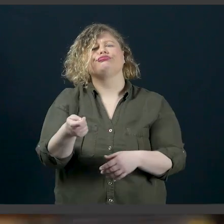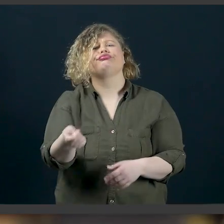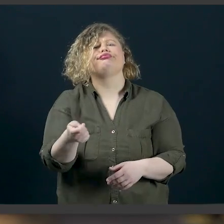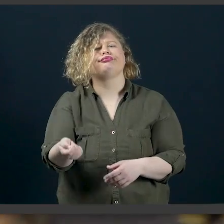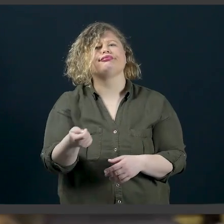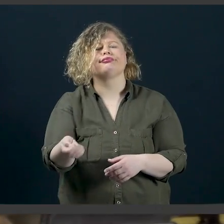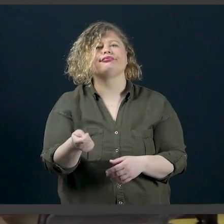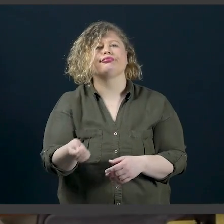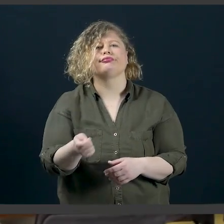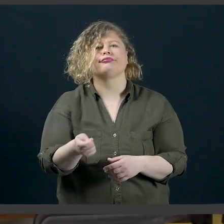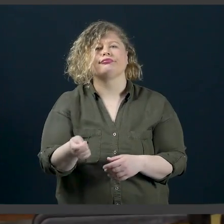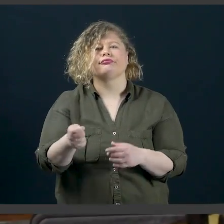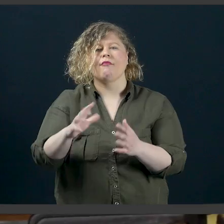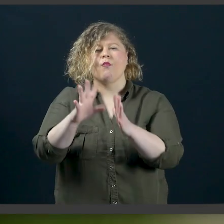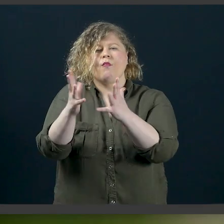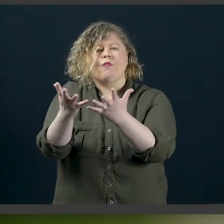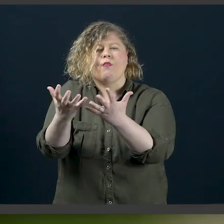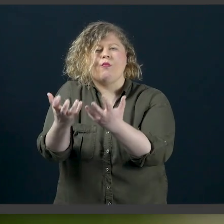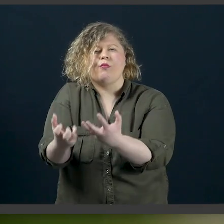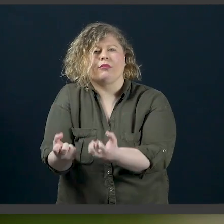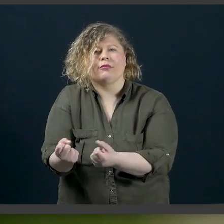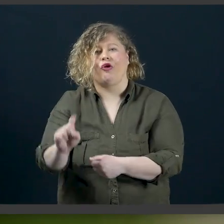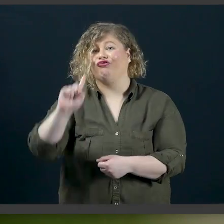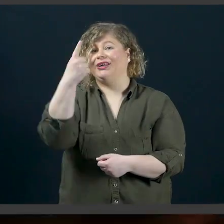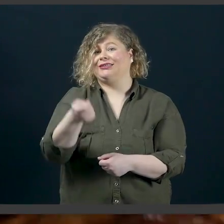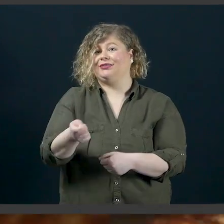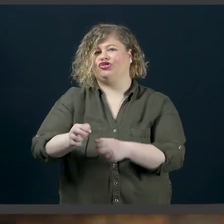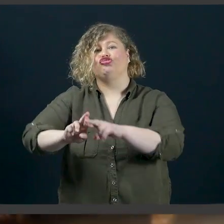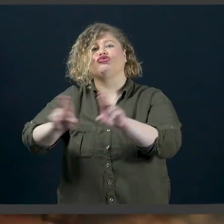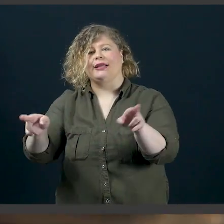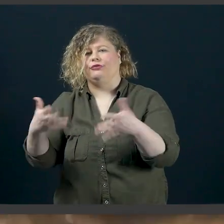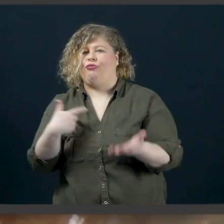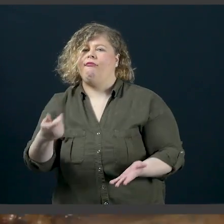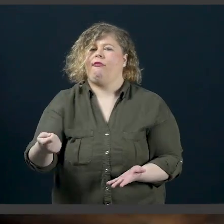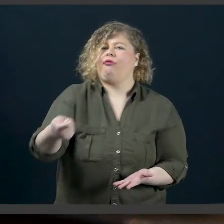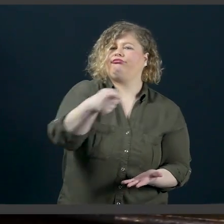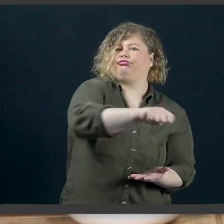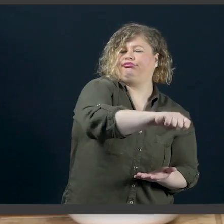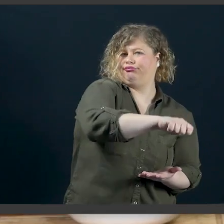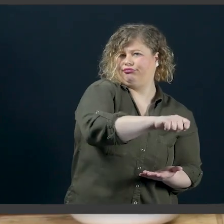vinegar and let it evaporate.